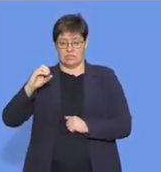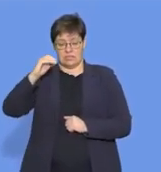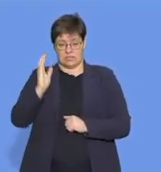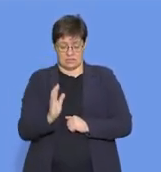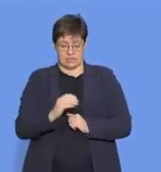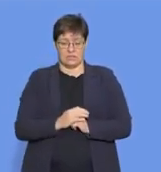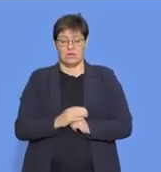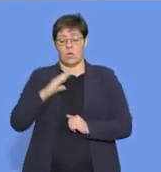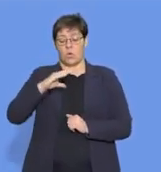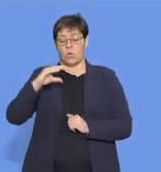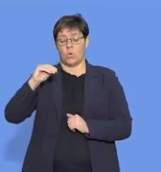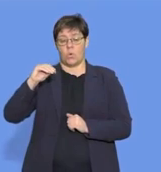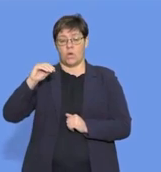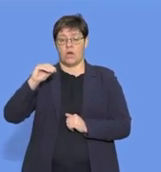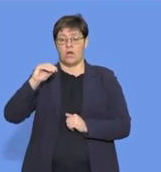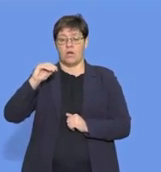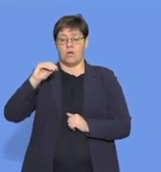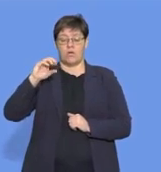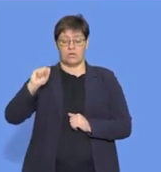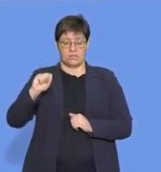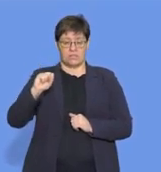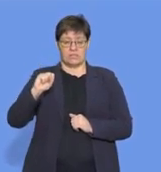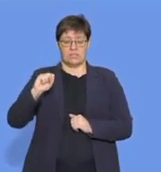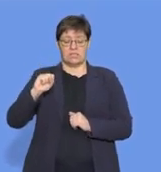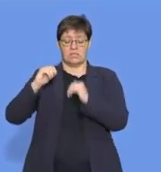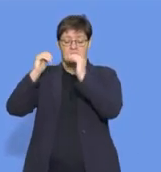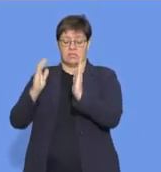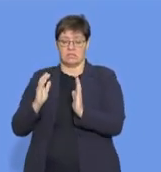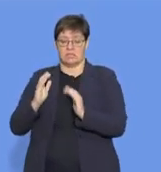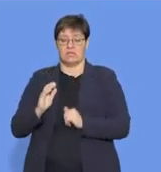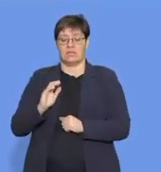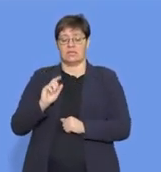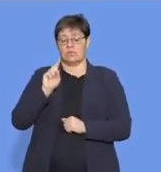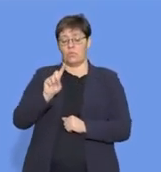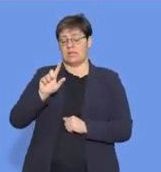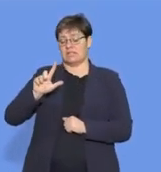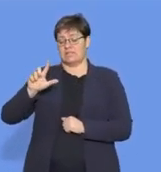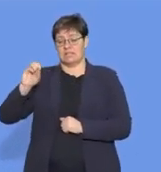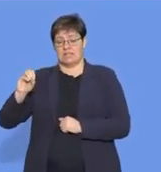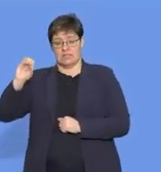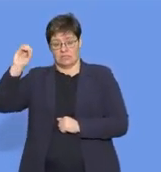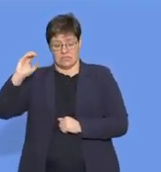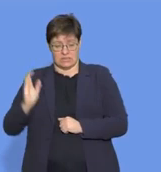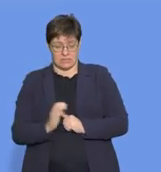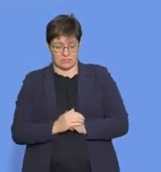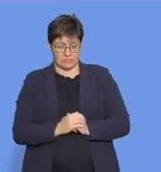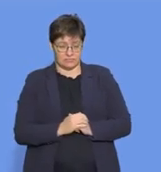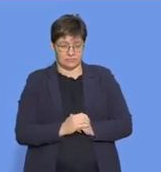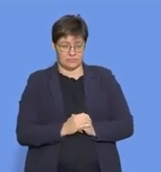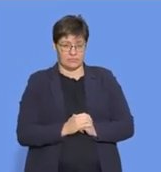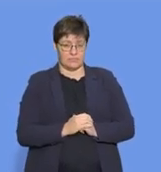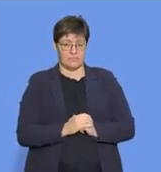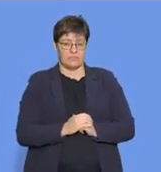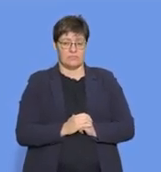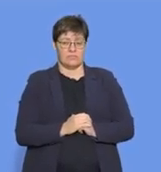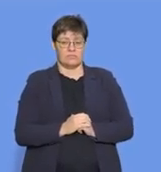1,000 times 800 times cos of our angle, and our angle was 170